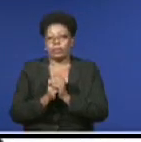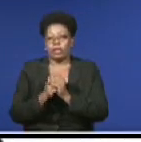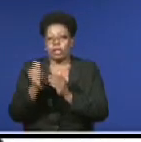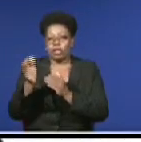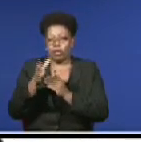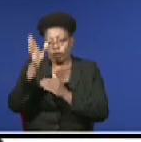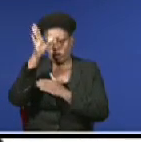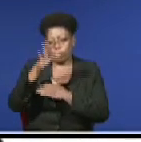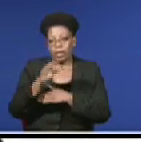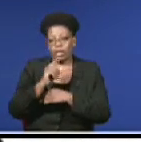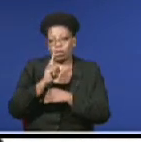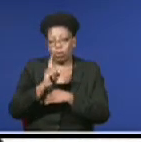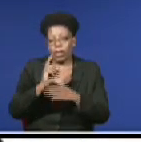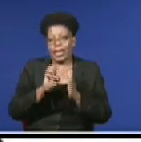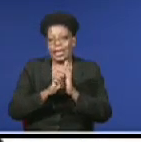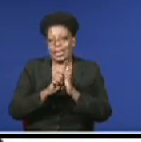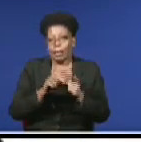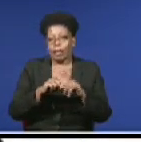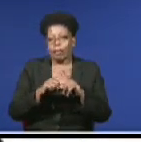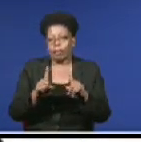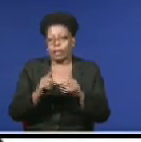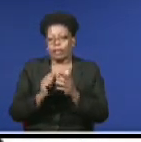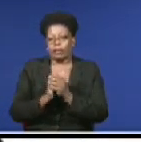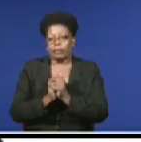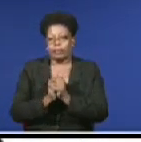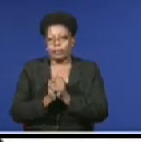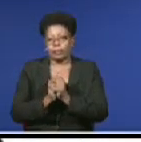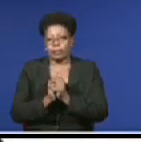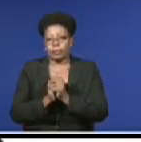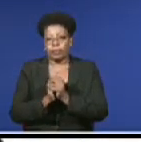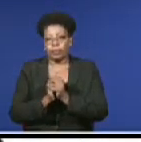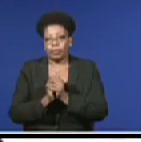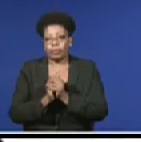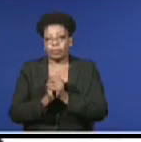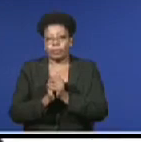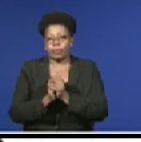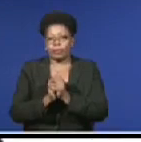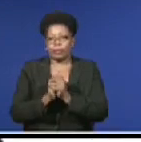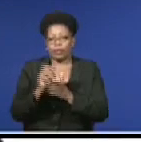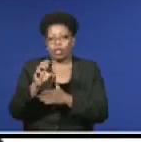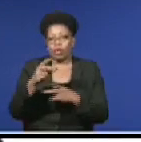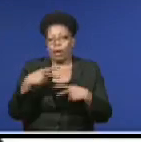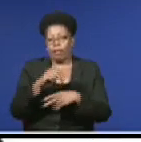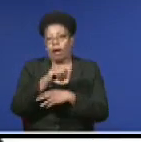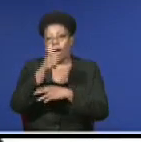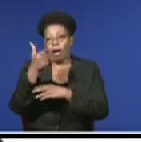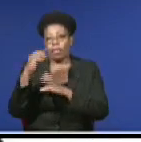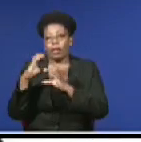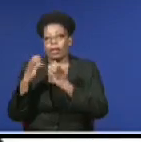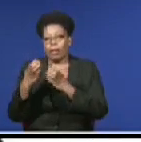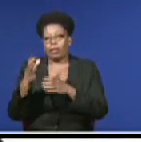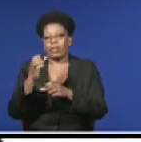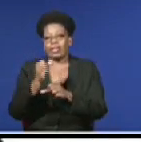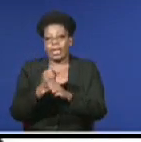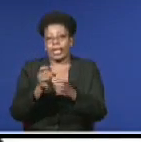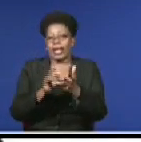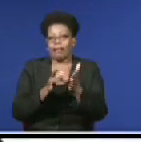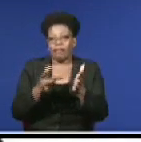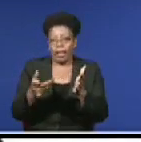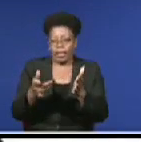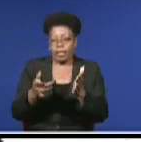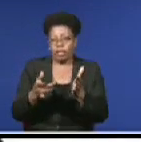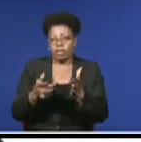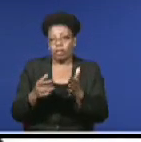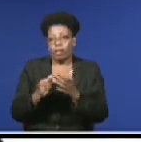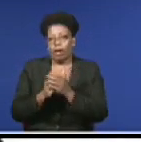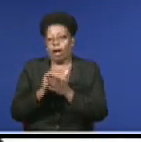fishermen, that's one example, but then other companies could take advantage of the